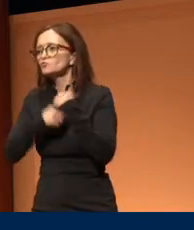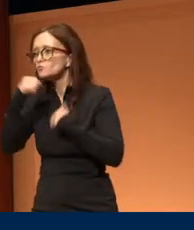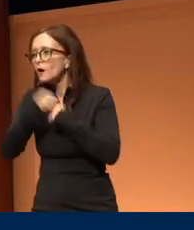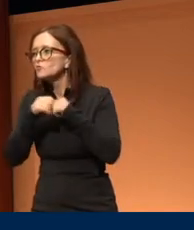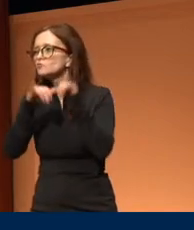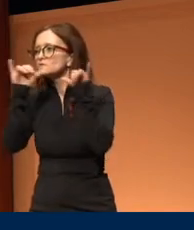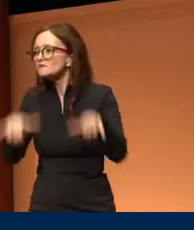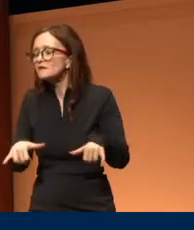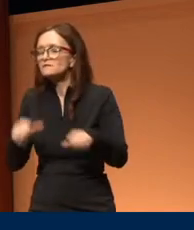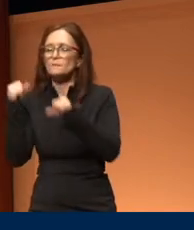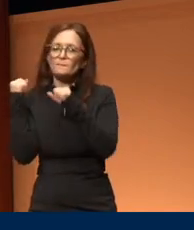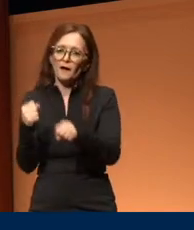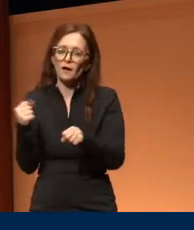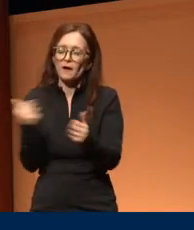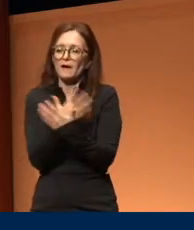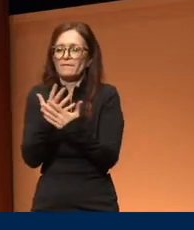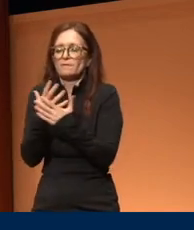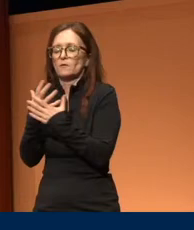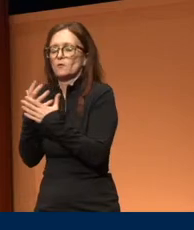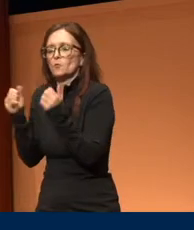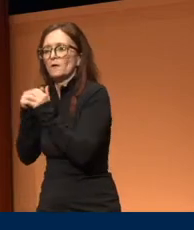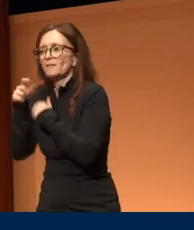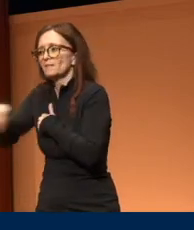power that's built around it.